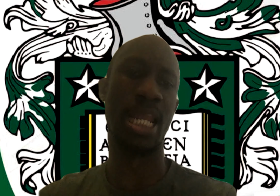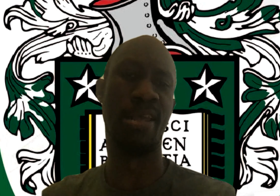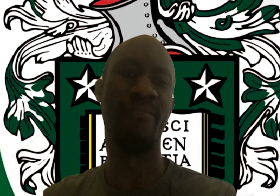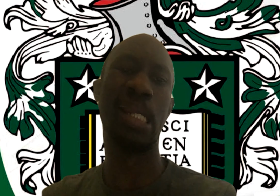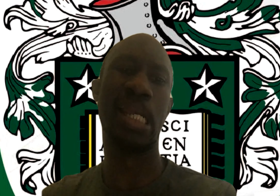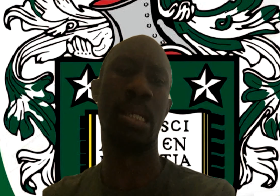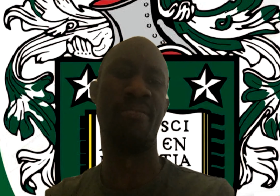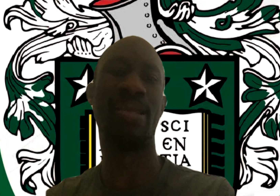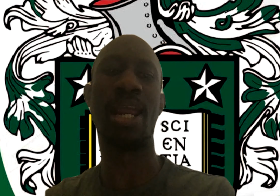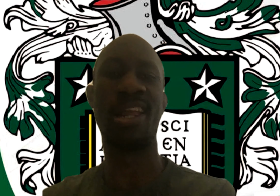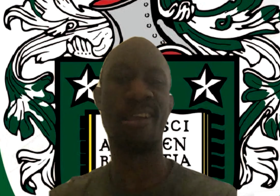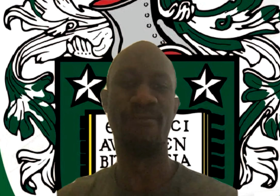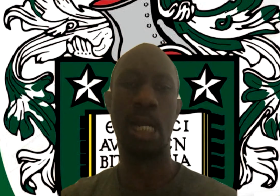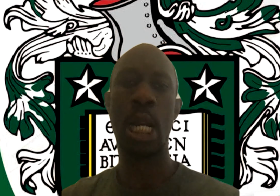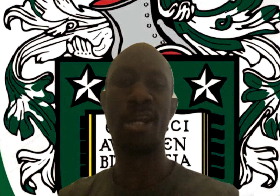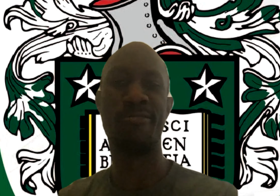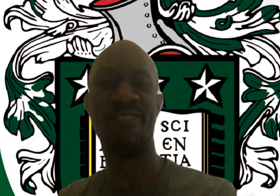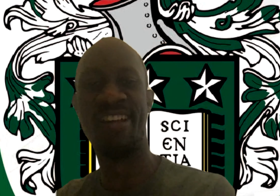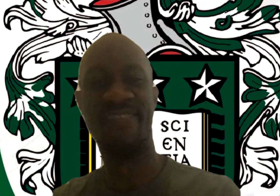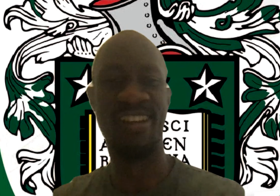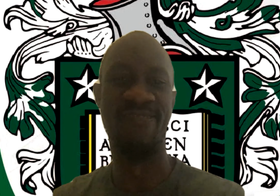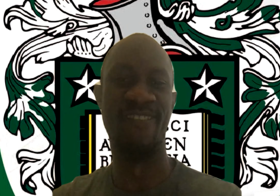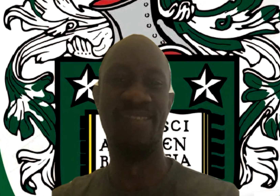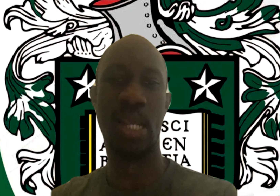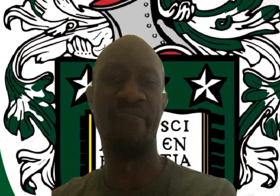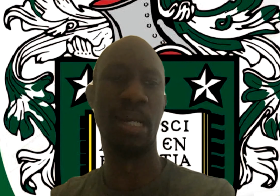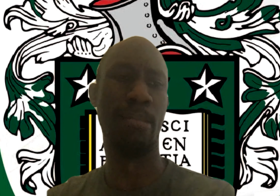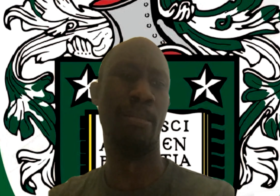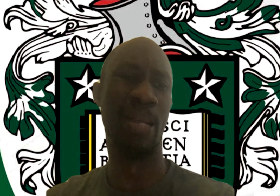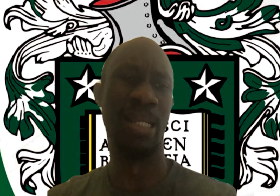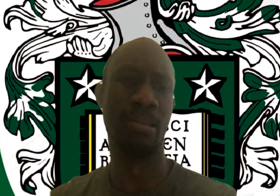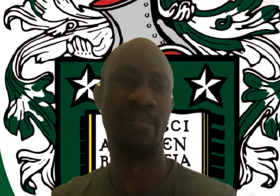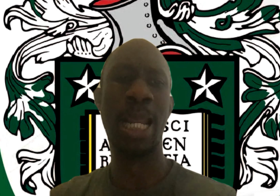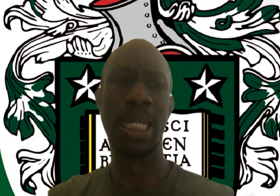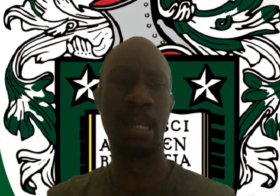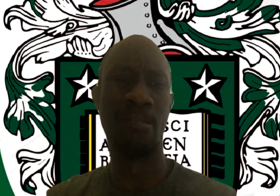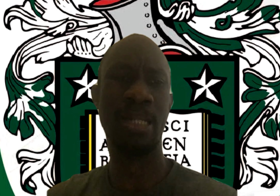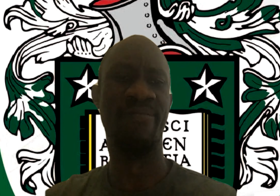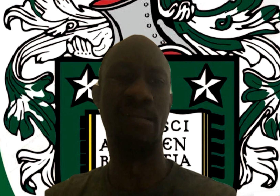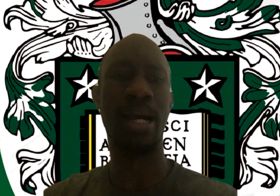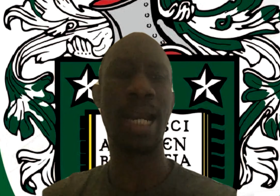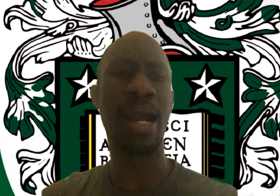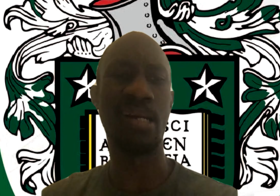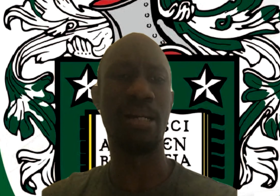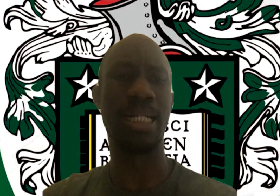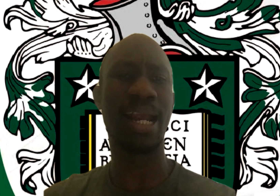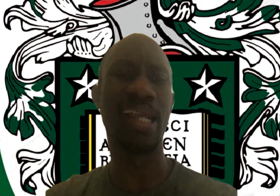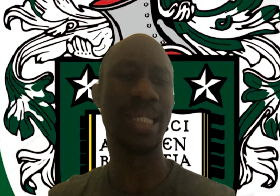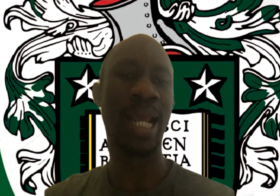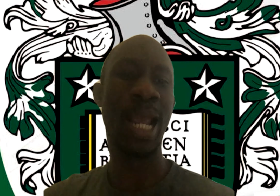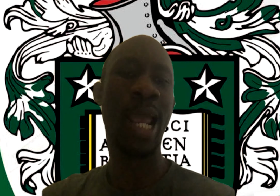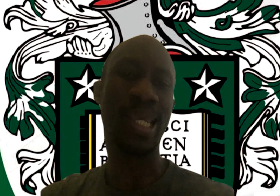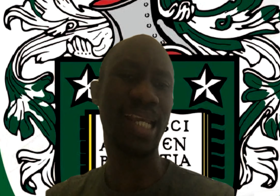persons with disabilities should be eligible to benefit from the available mainstream schemes for working adult